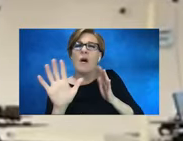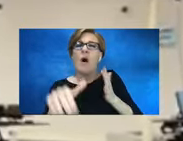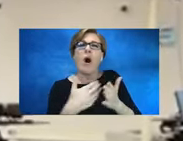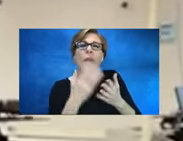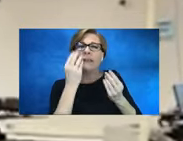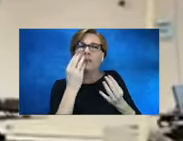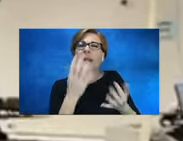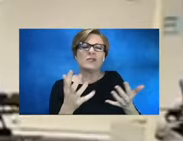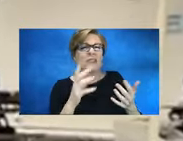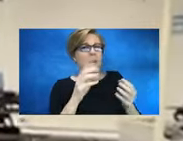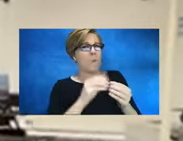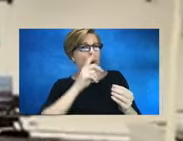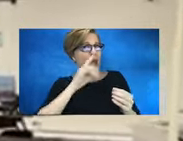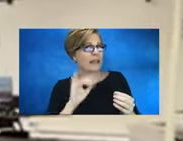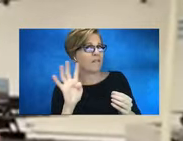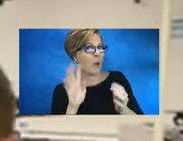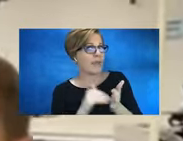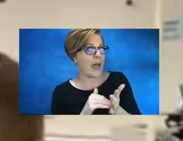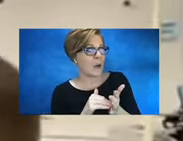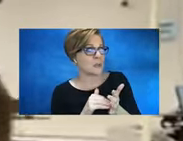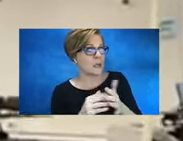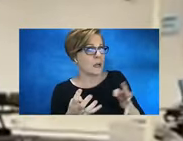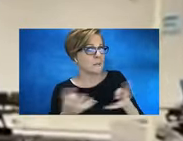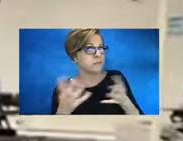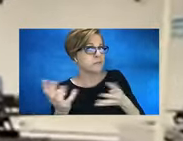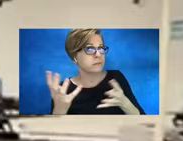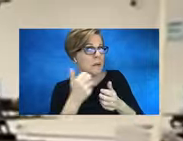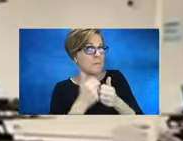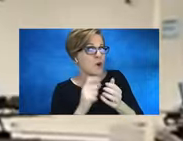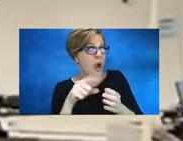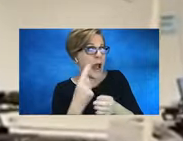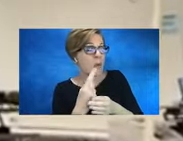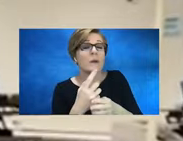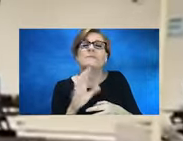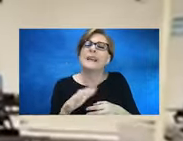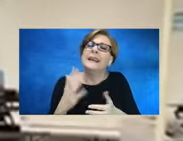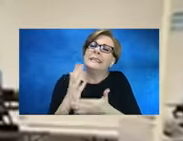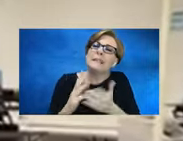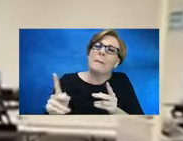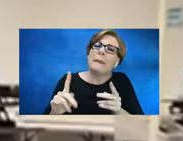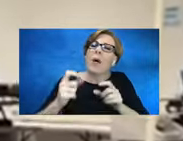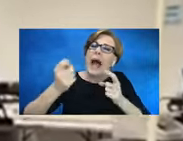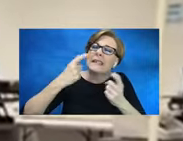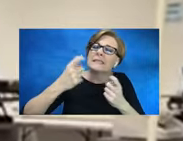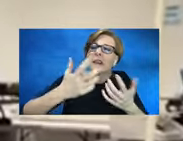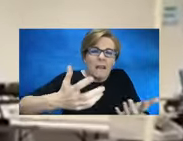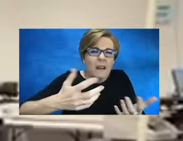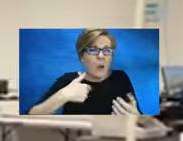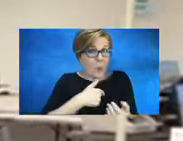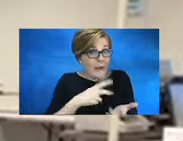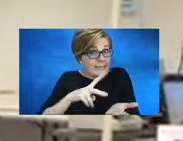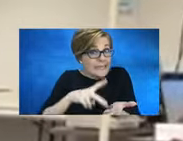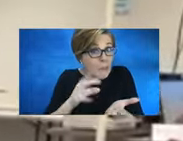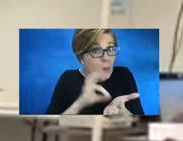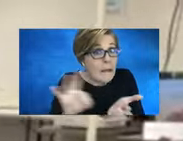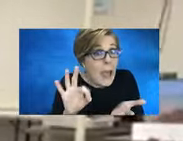ballots per hour. But we get some questions about some people that think we've double counted ballots. And there's sometimes where our